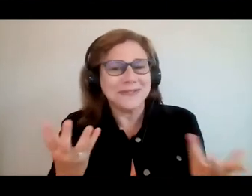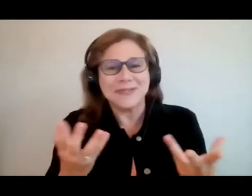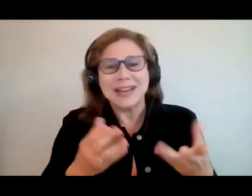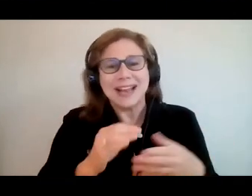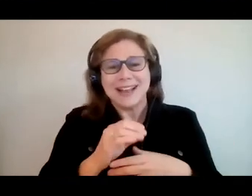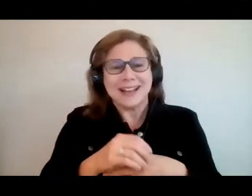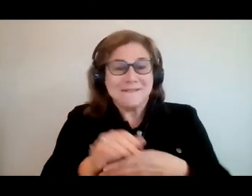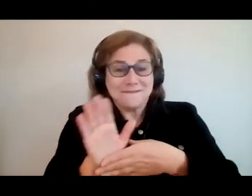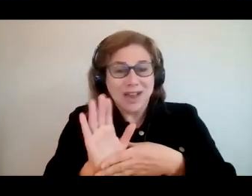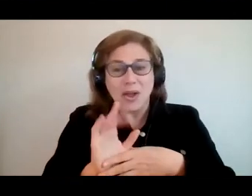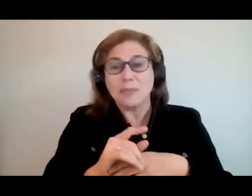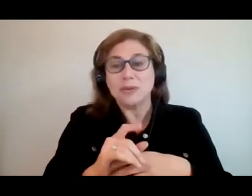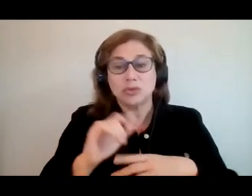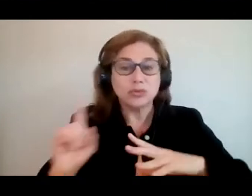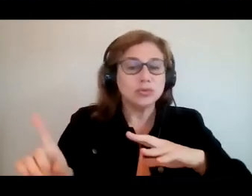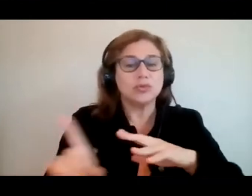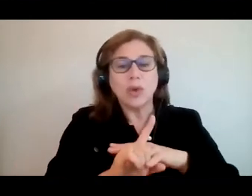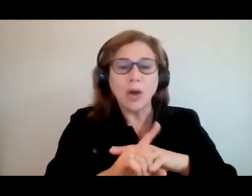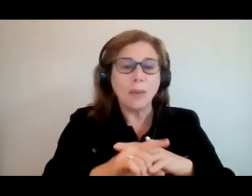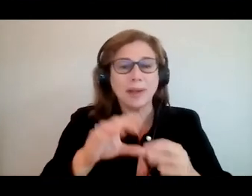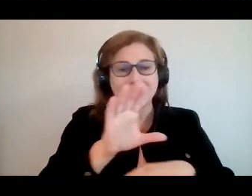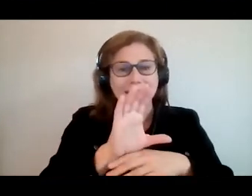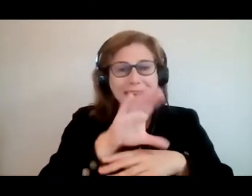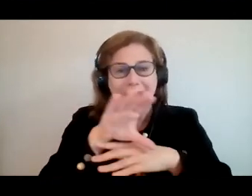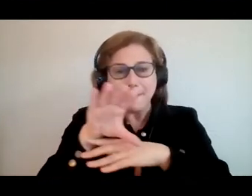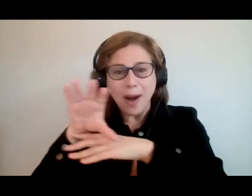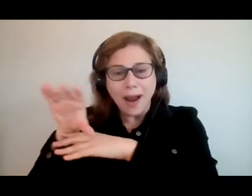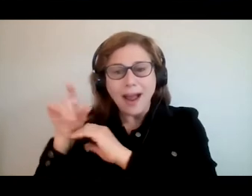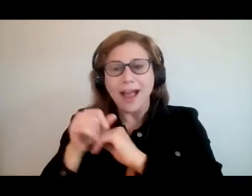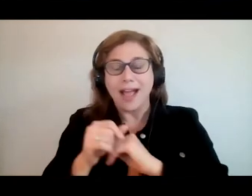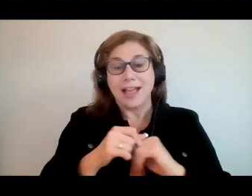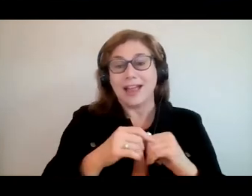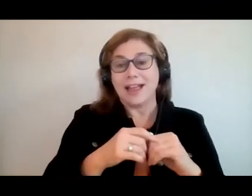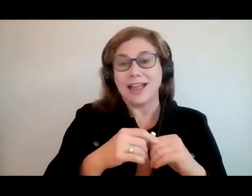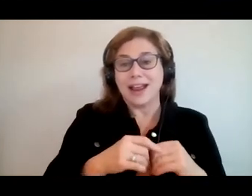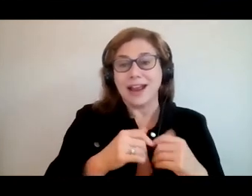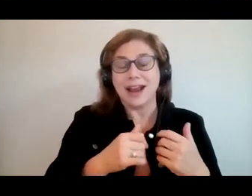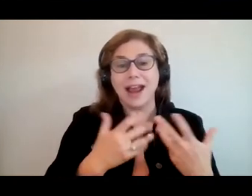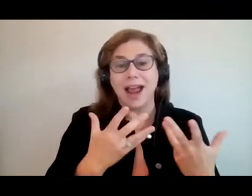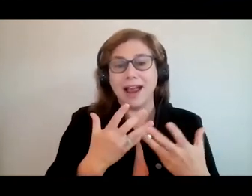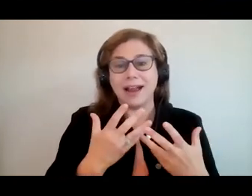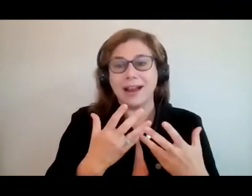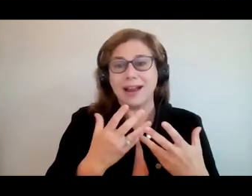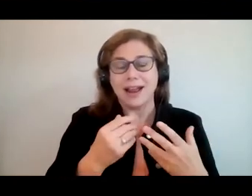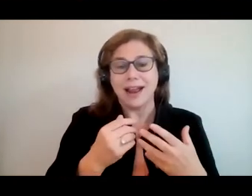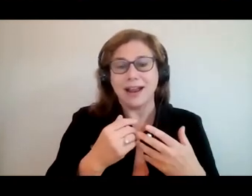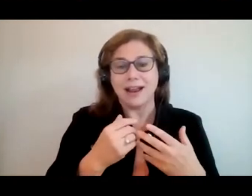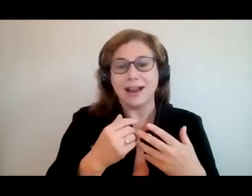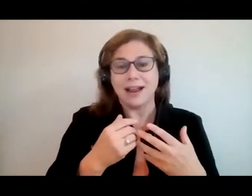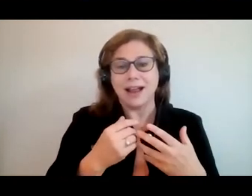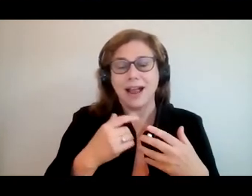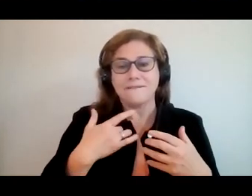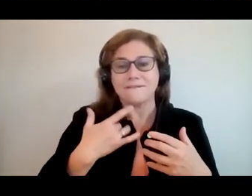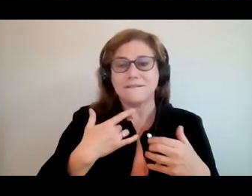room with people, they take your story in new directions. And I think, you know, the enduring light bulbs for me are the moments